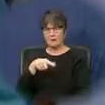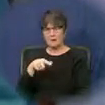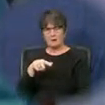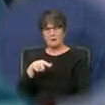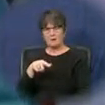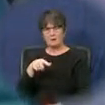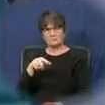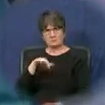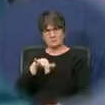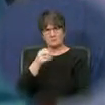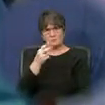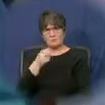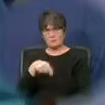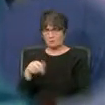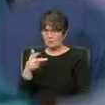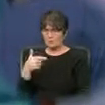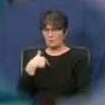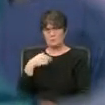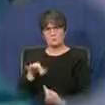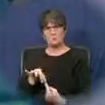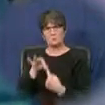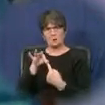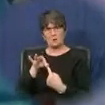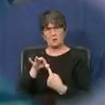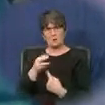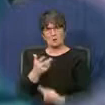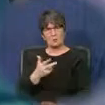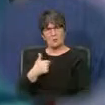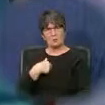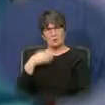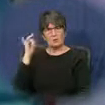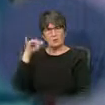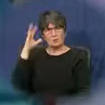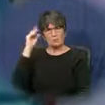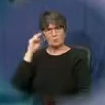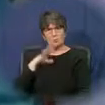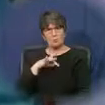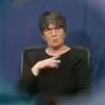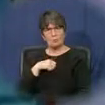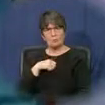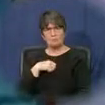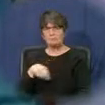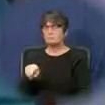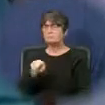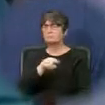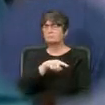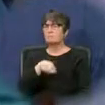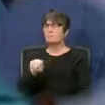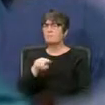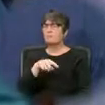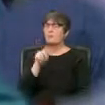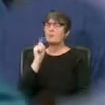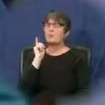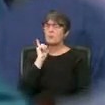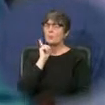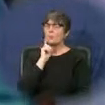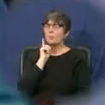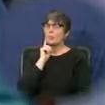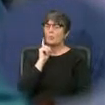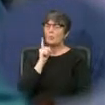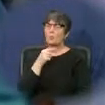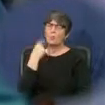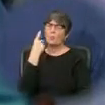to have this very special experience. And so they, the nine, would learn kind of secondhand what